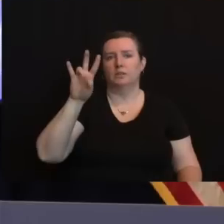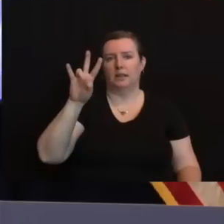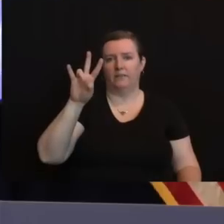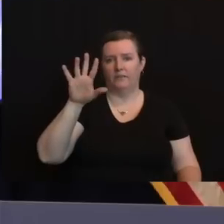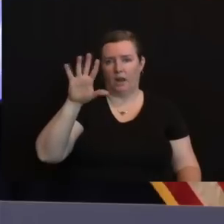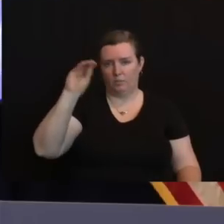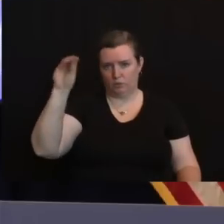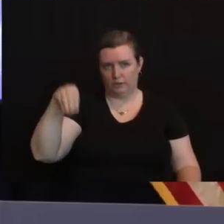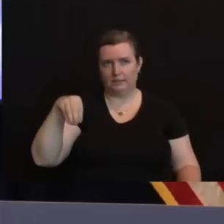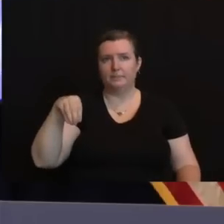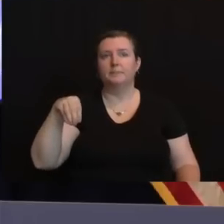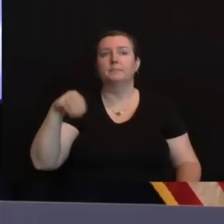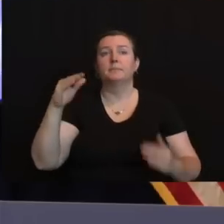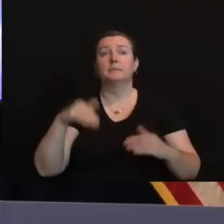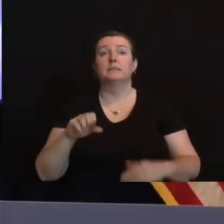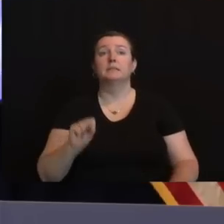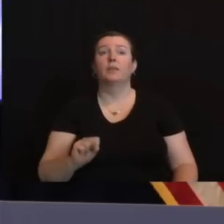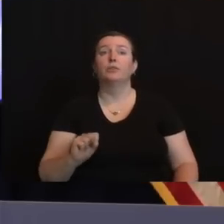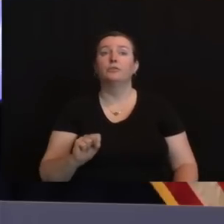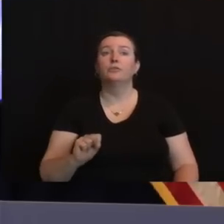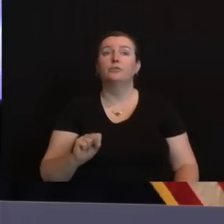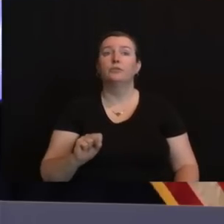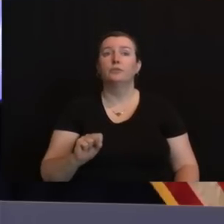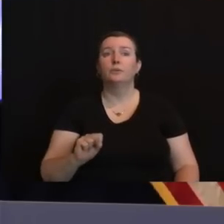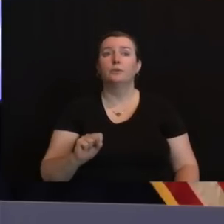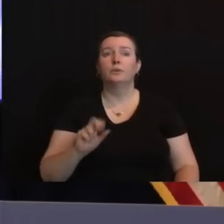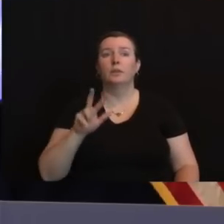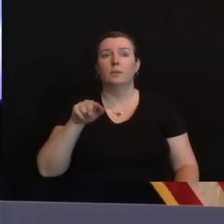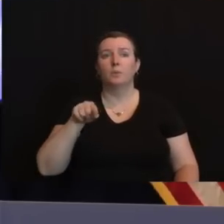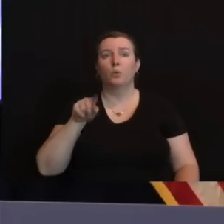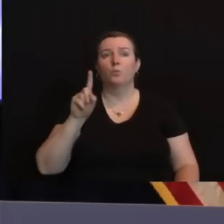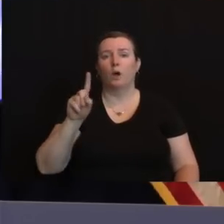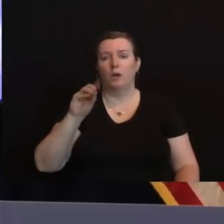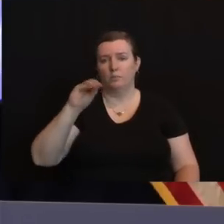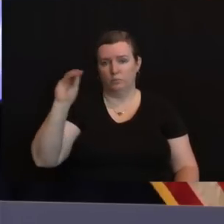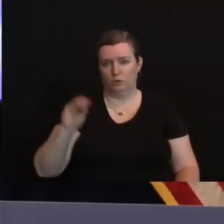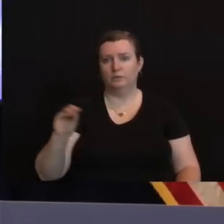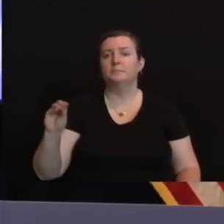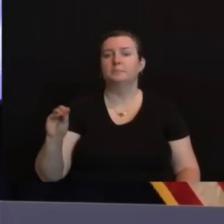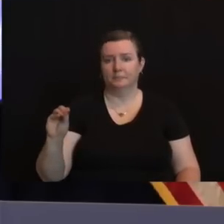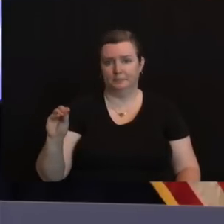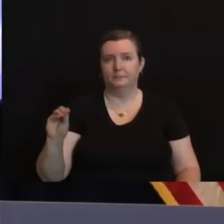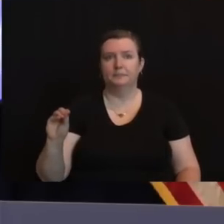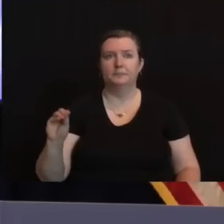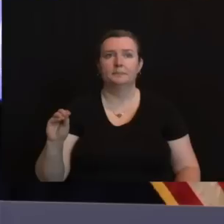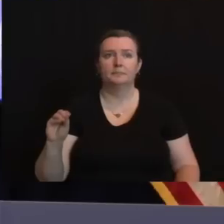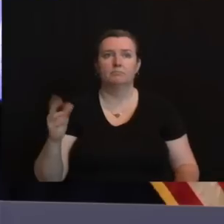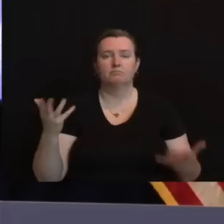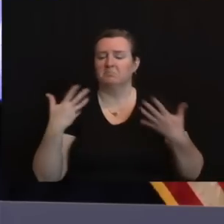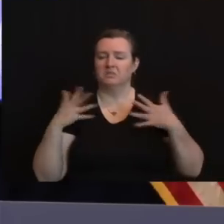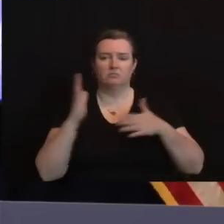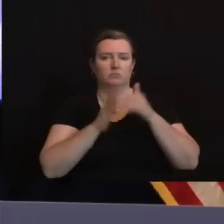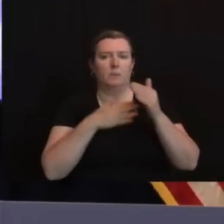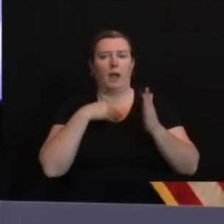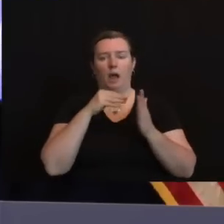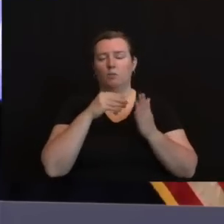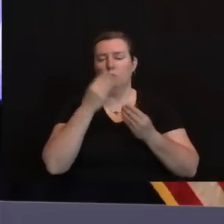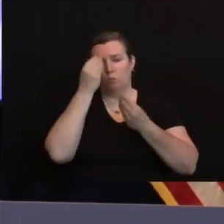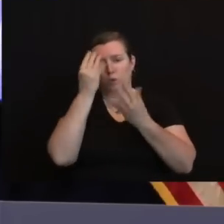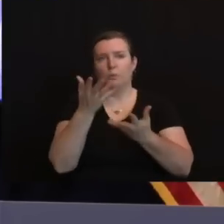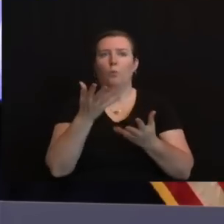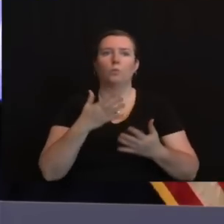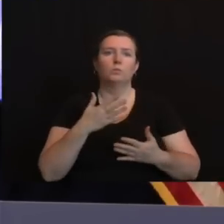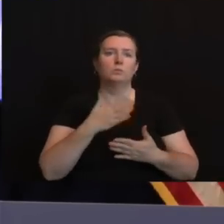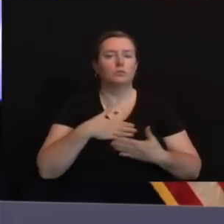2.78%. And the southern part of the state, 3.1%. That concludes my daily report. Enjoy the